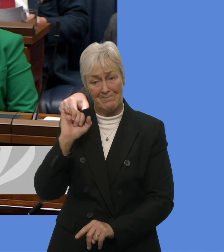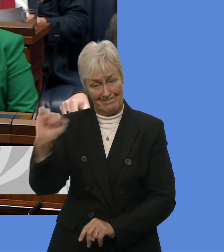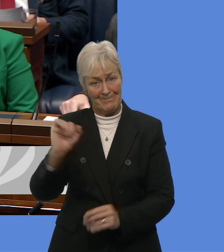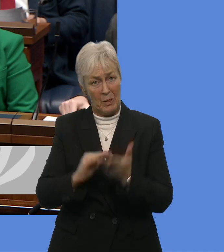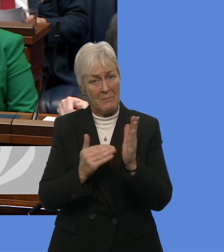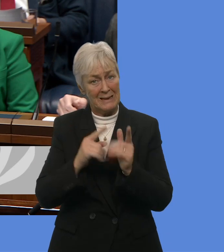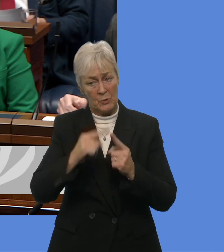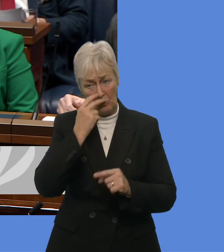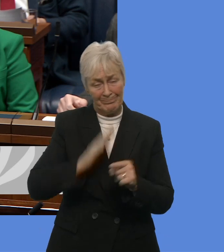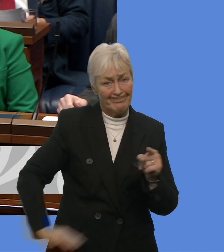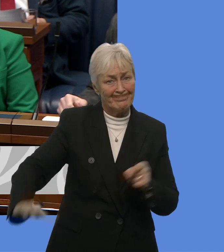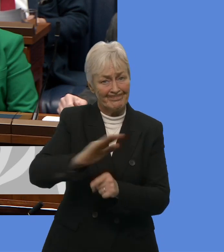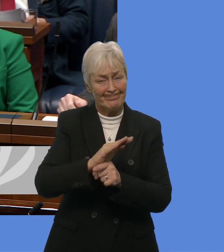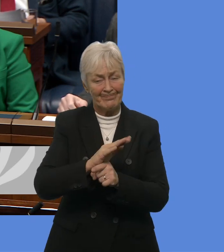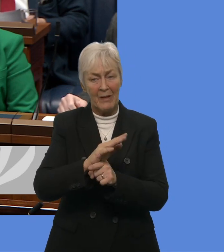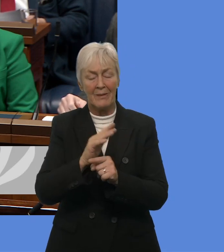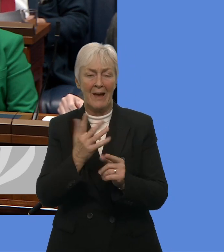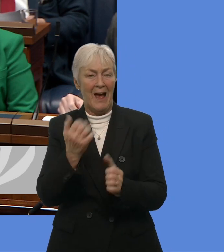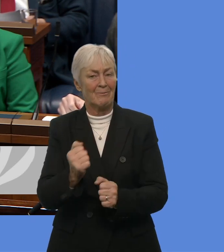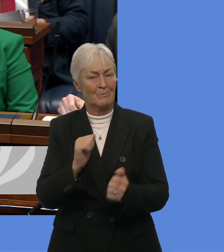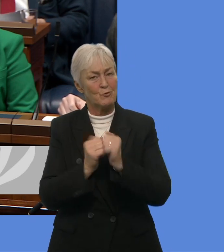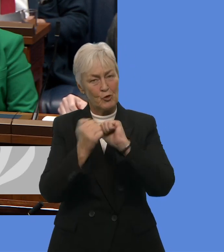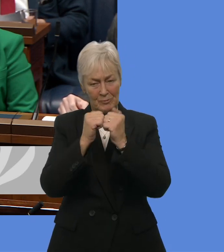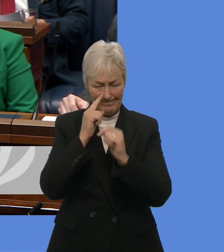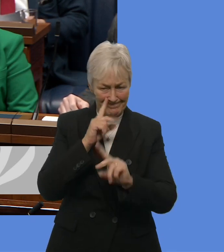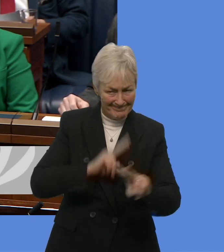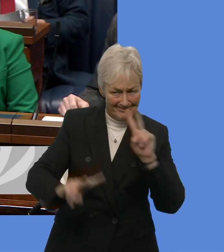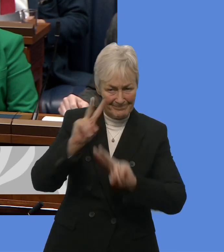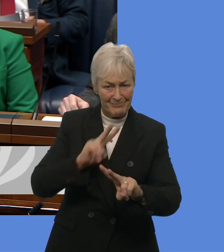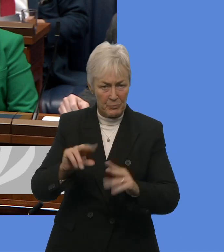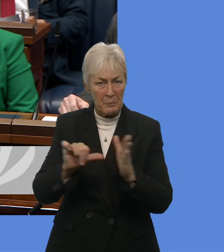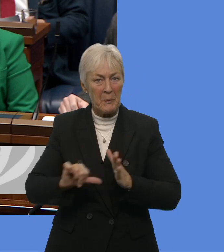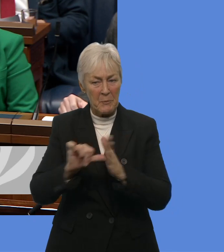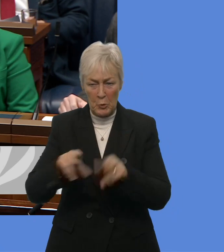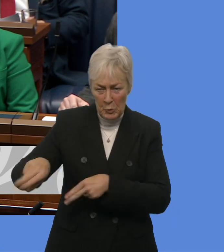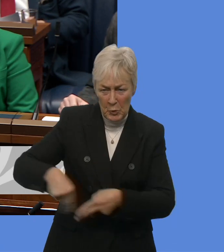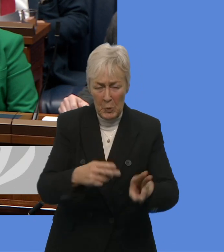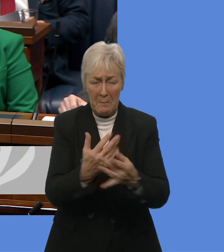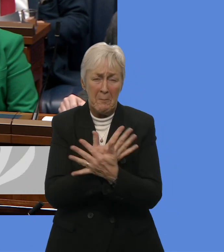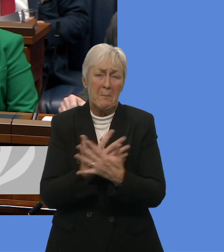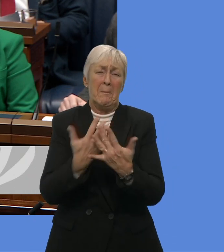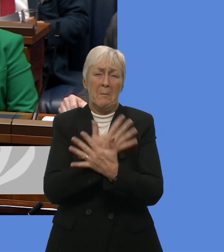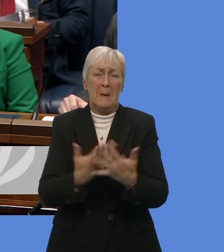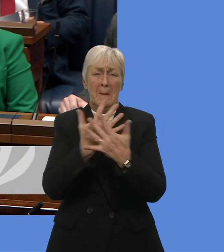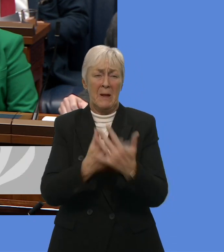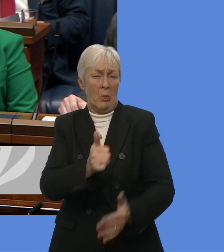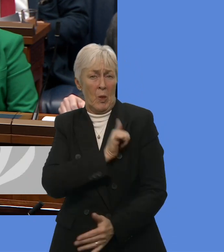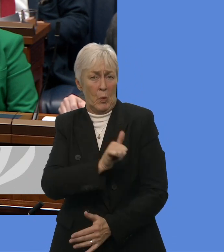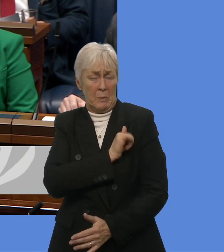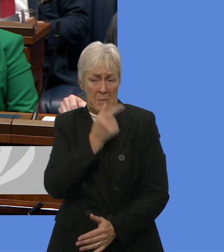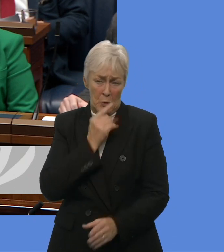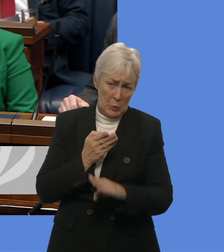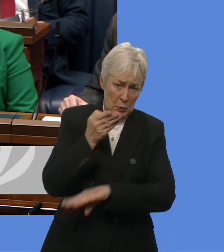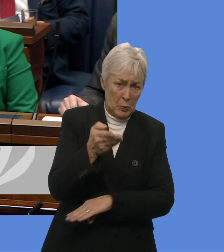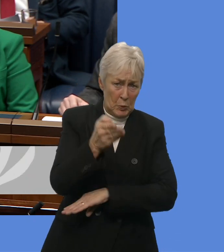again I think the infrastructure challenges around the site were very clear to many of those many thousands of people who were attempting to attend